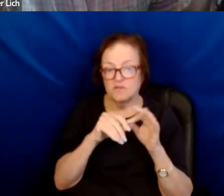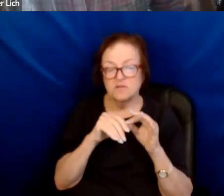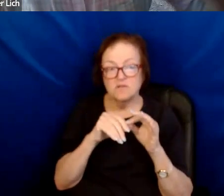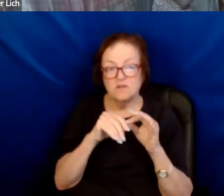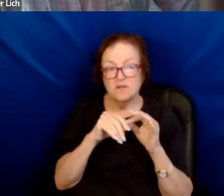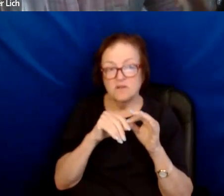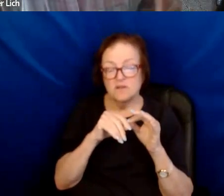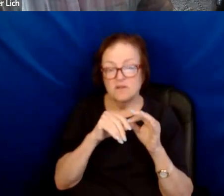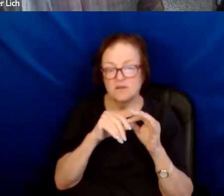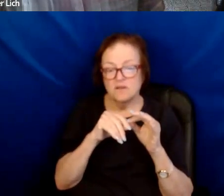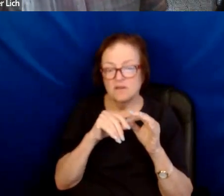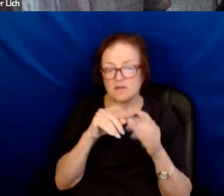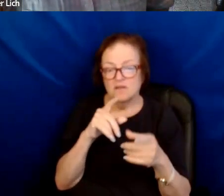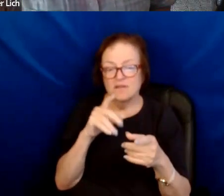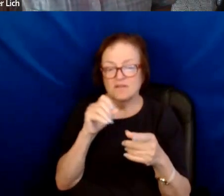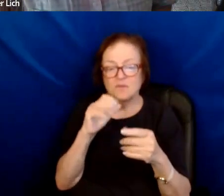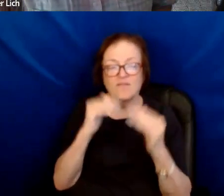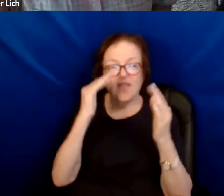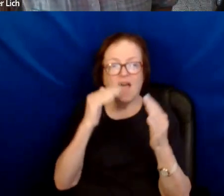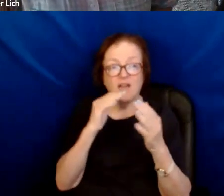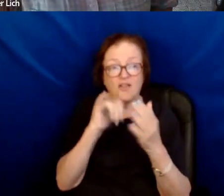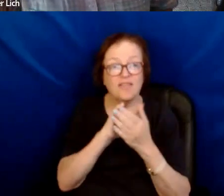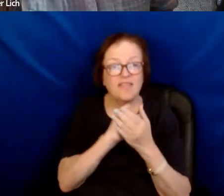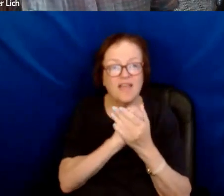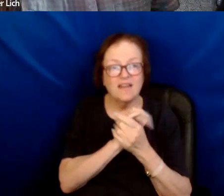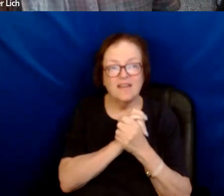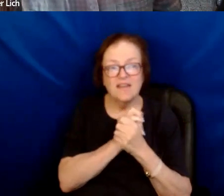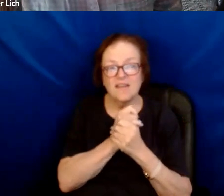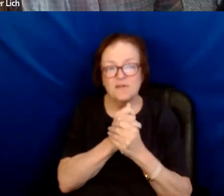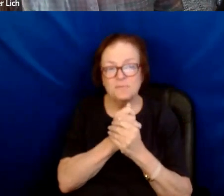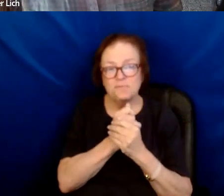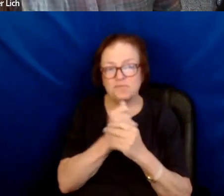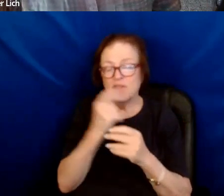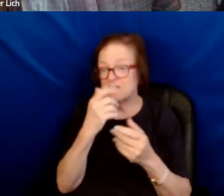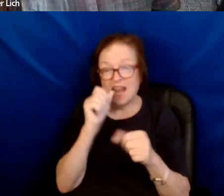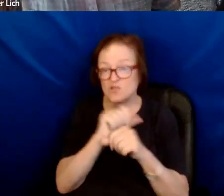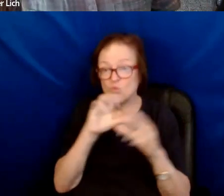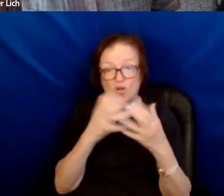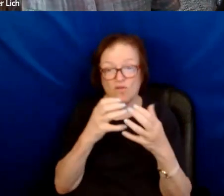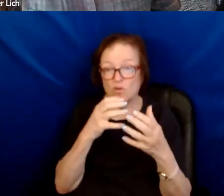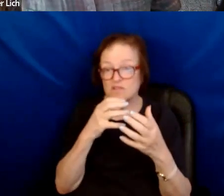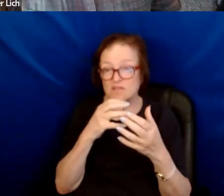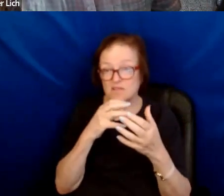acute, like a higher acuity. And so it's just, that has workforce implications too.